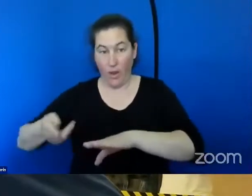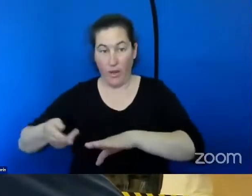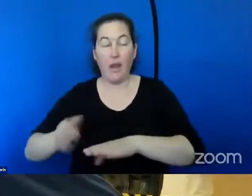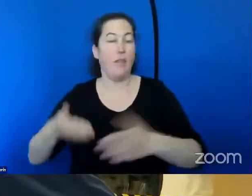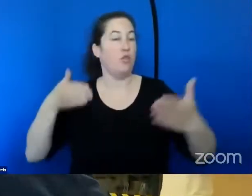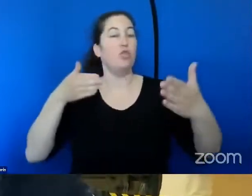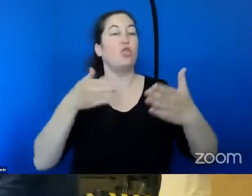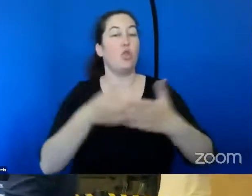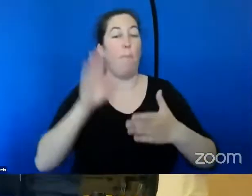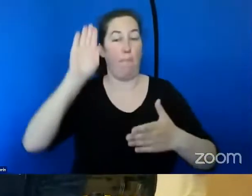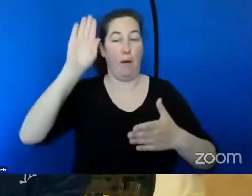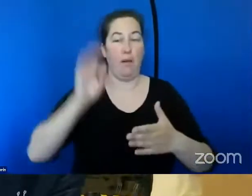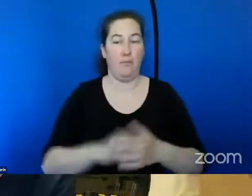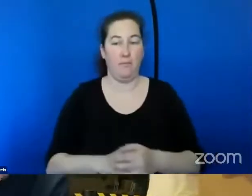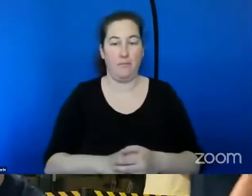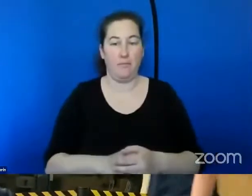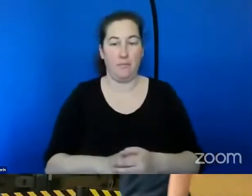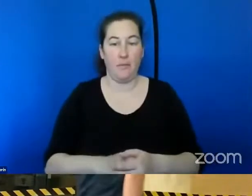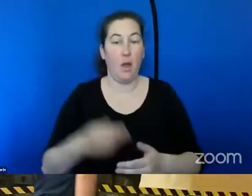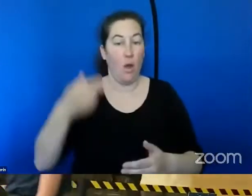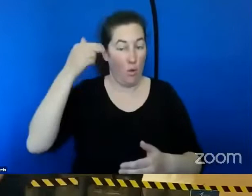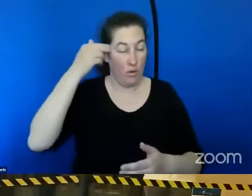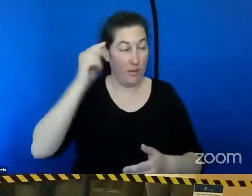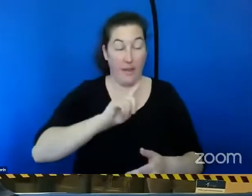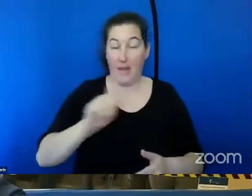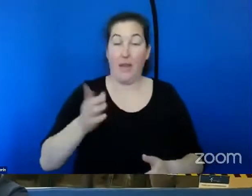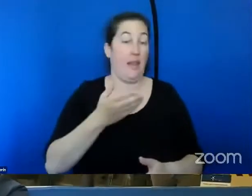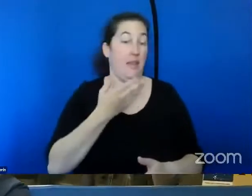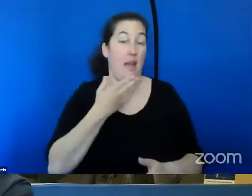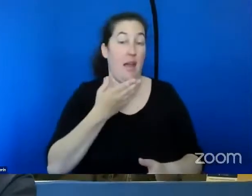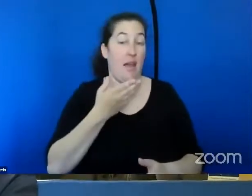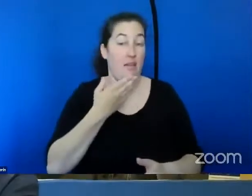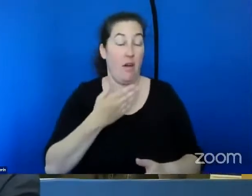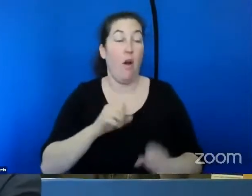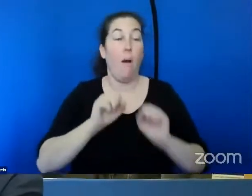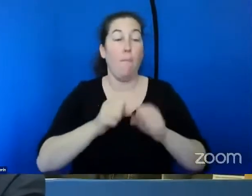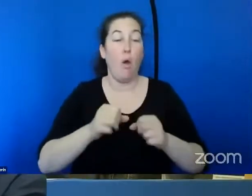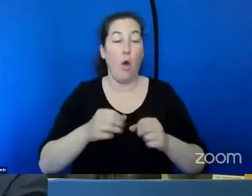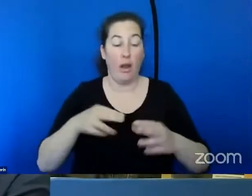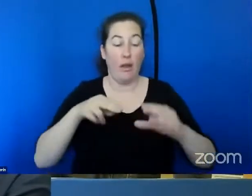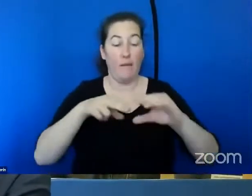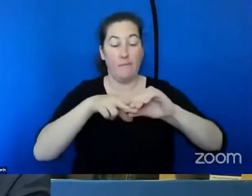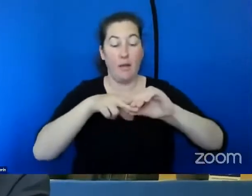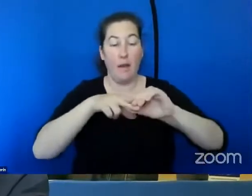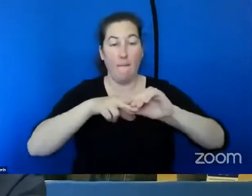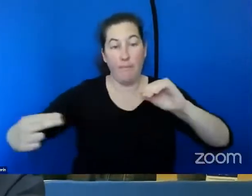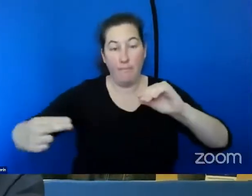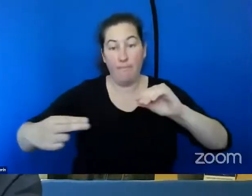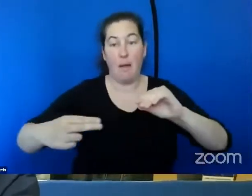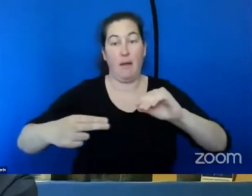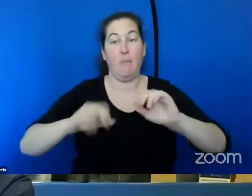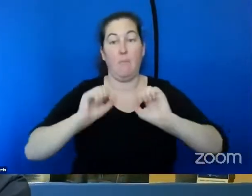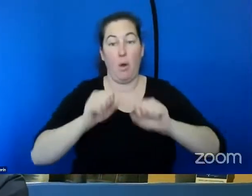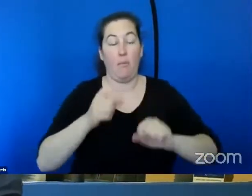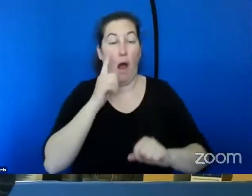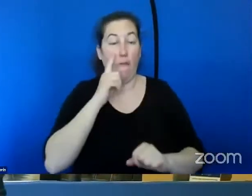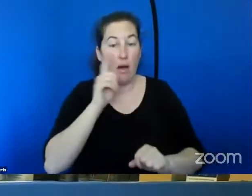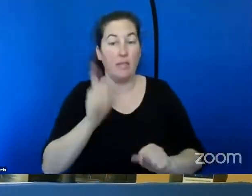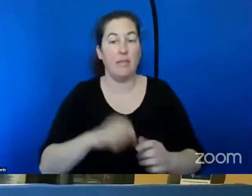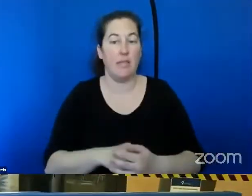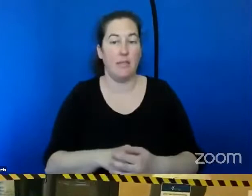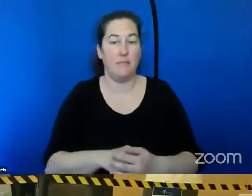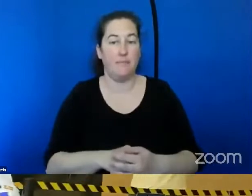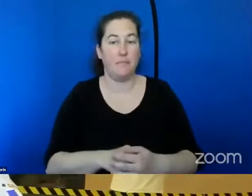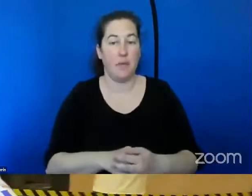upper arm, and then he can open and close his gripper, similar to the E and X Opera team, but with no